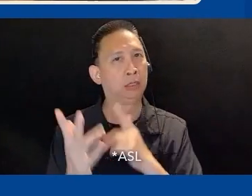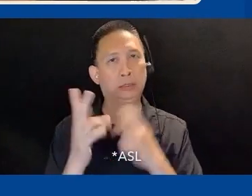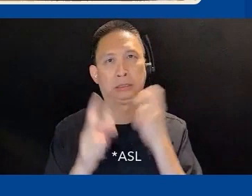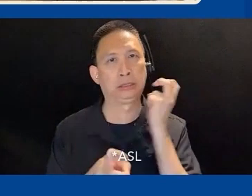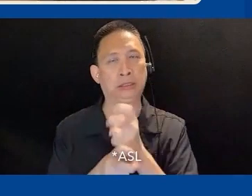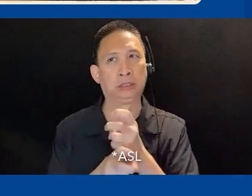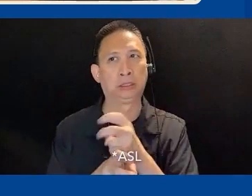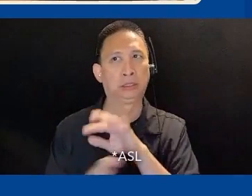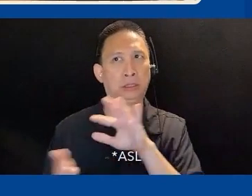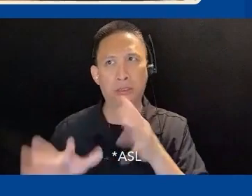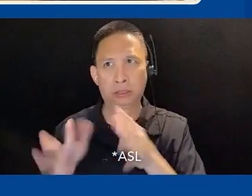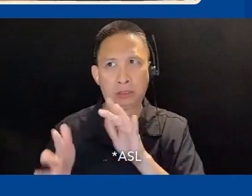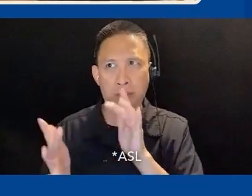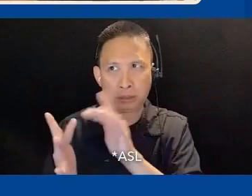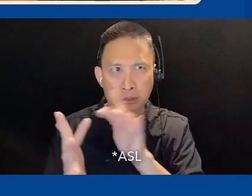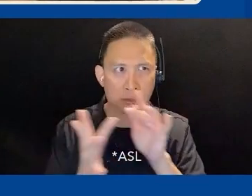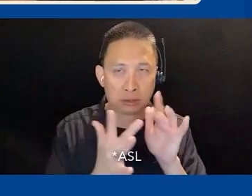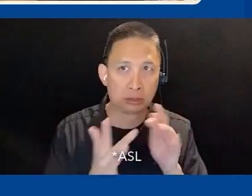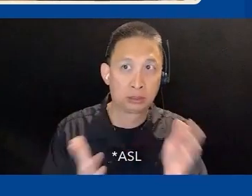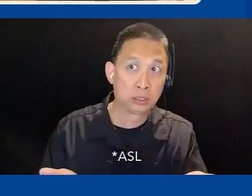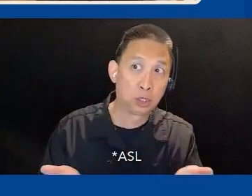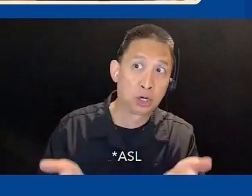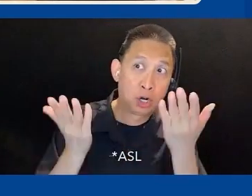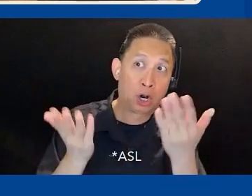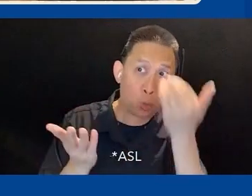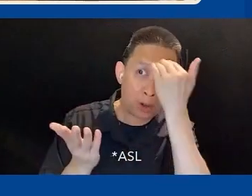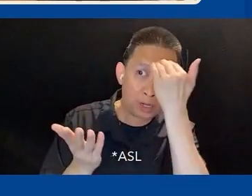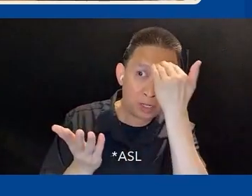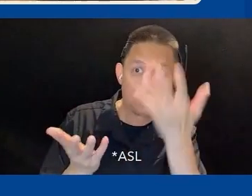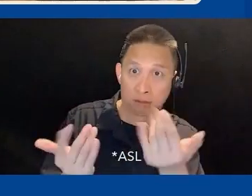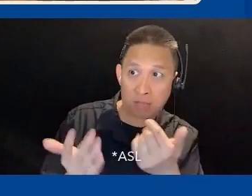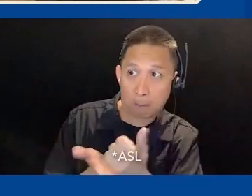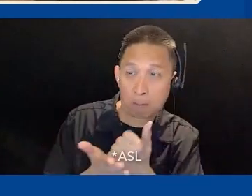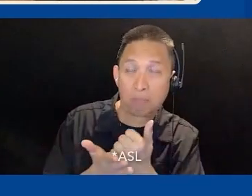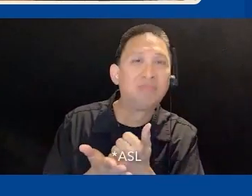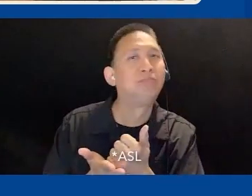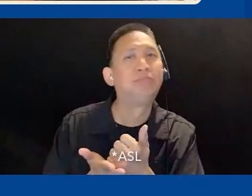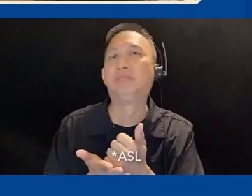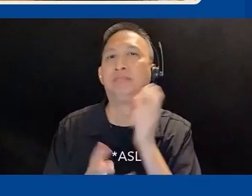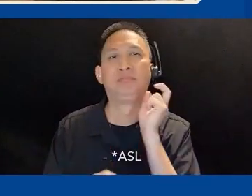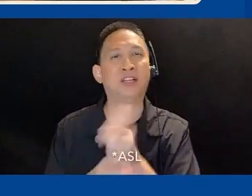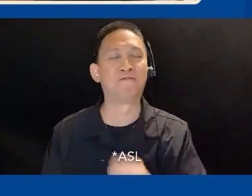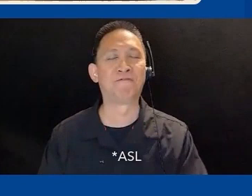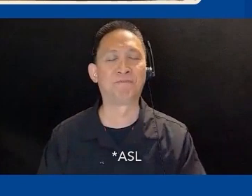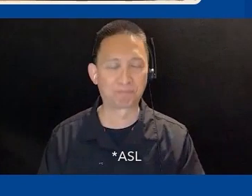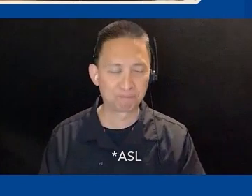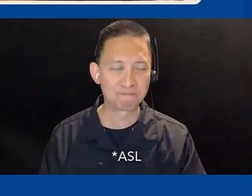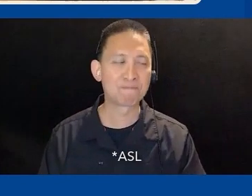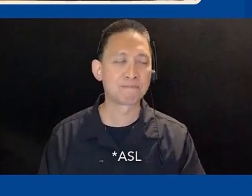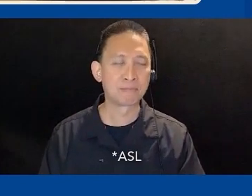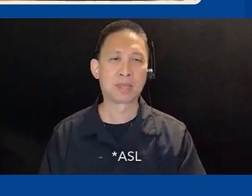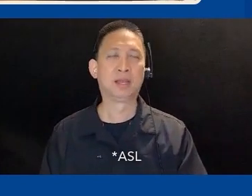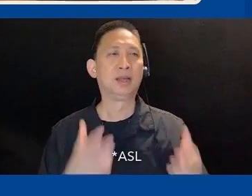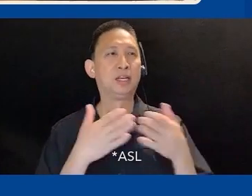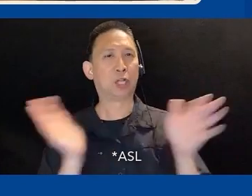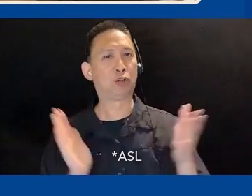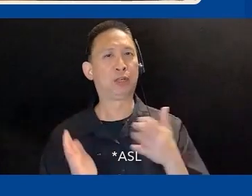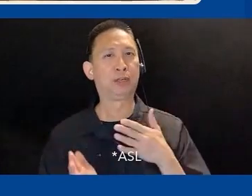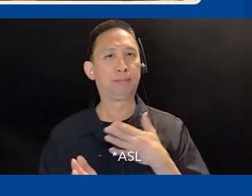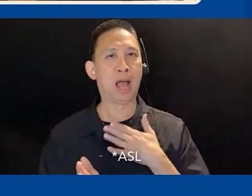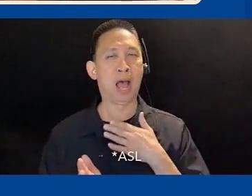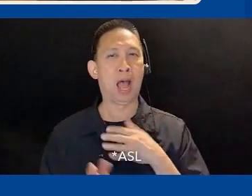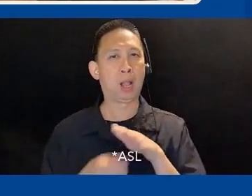raise awareness for the type of work that we're doing. It feels, I think, to the community largely irrelevant